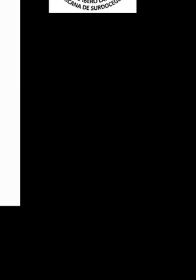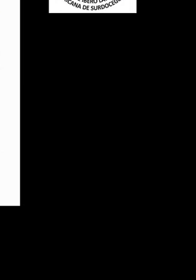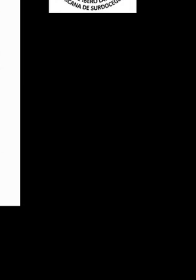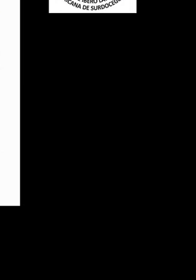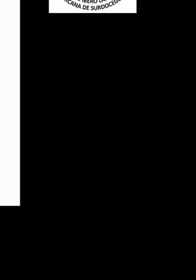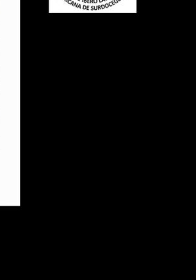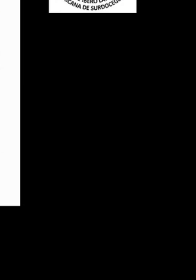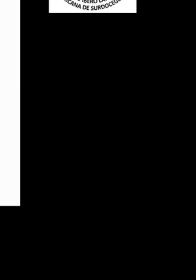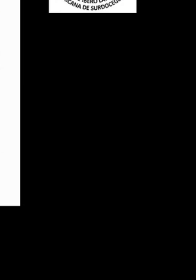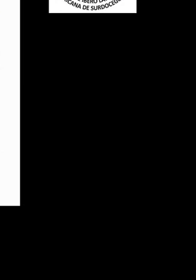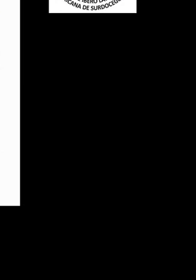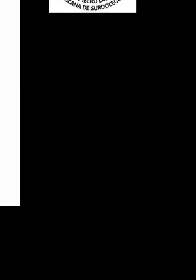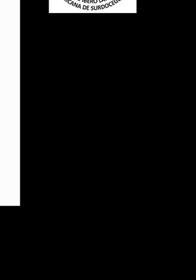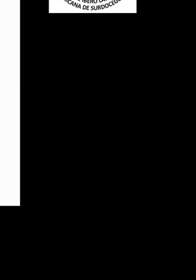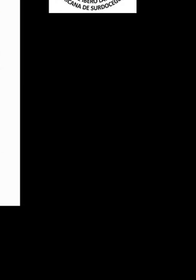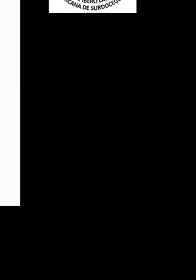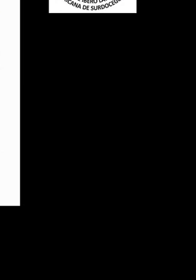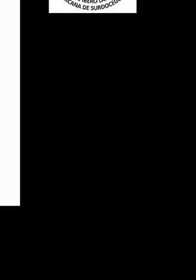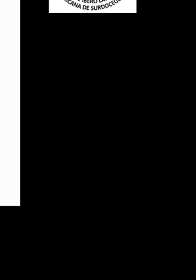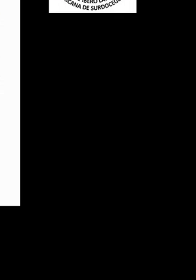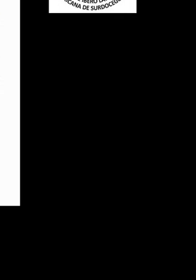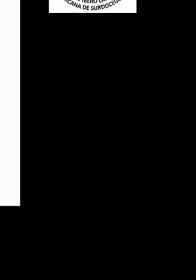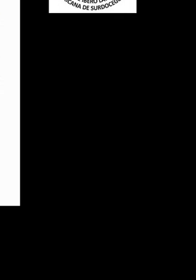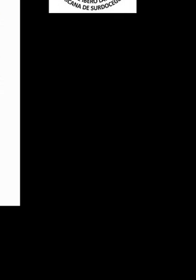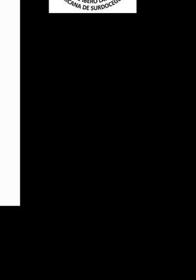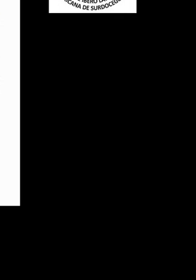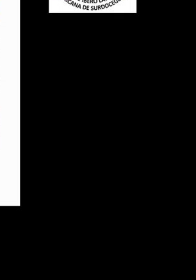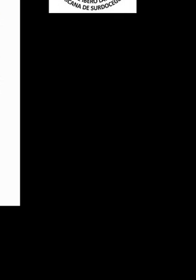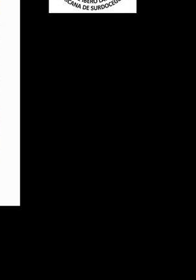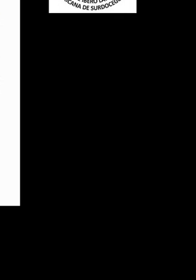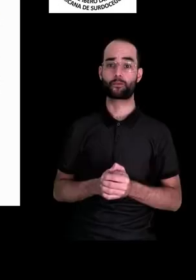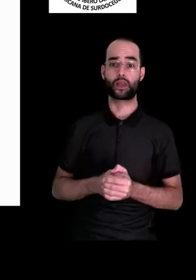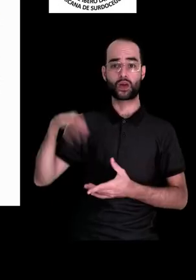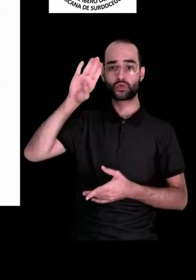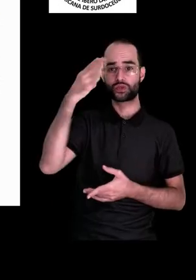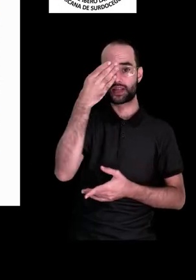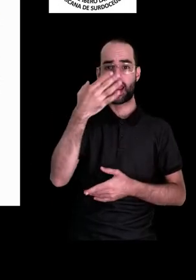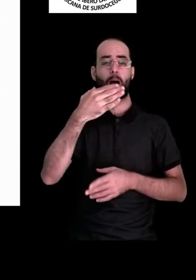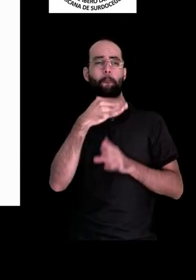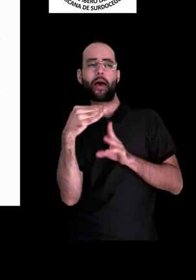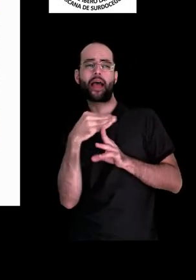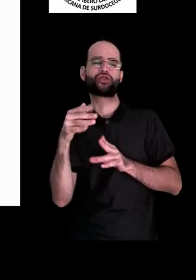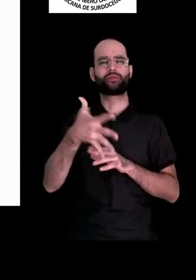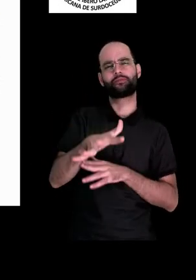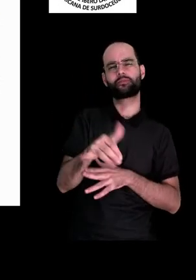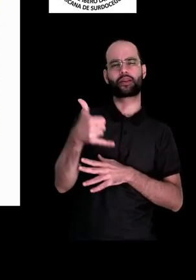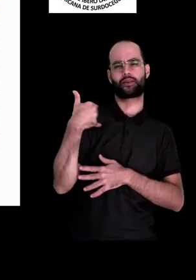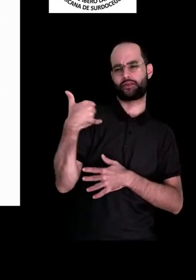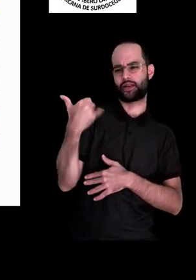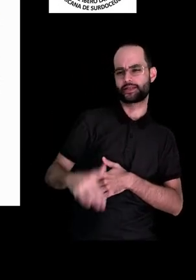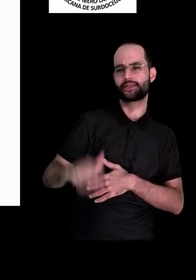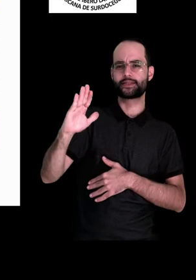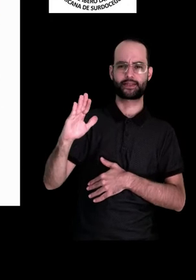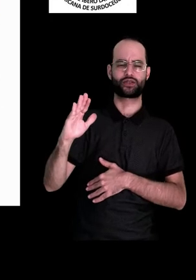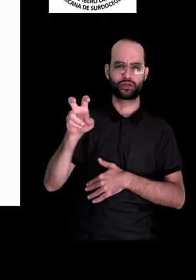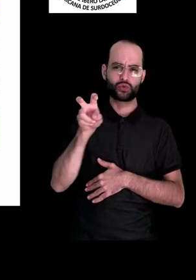60 slide. On the top, in red ink, centered, it says, Average deafblindness among people over